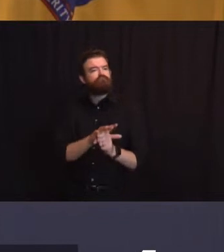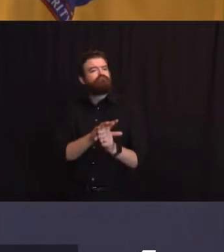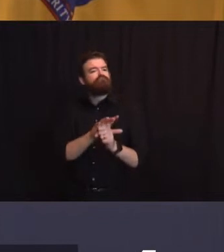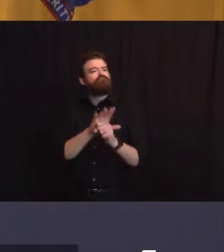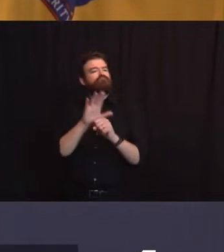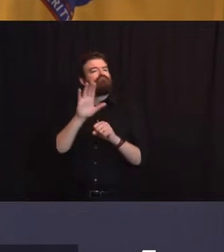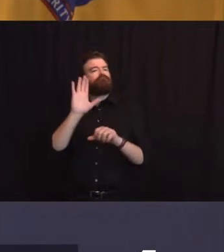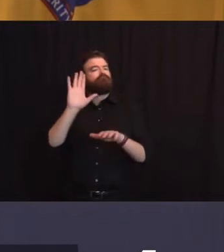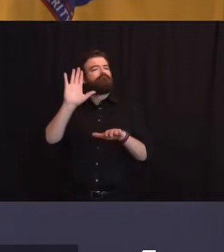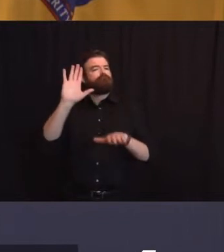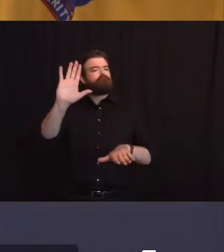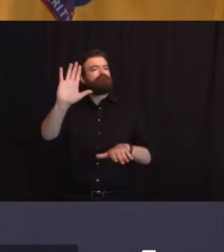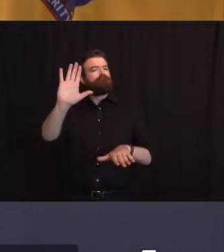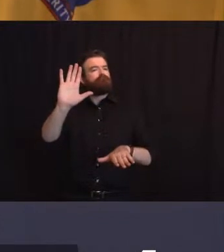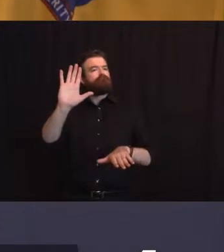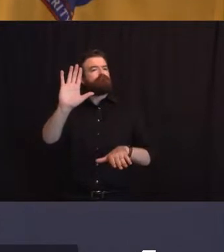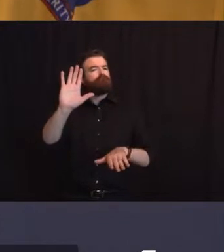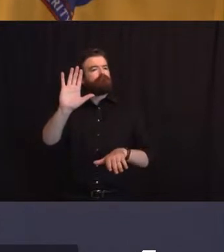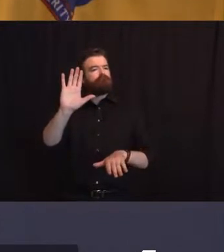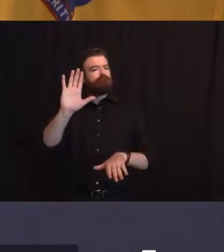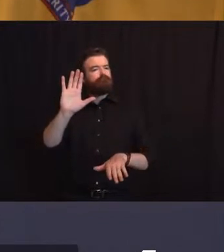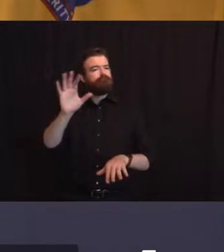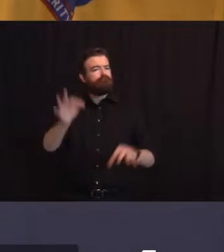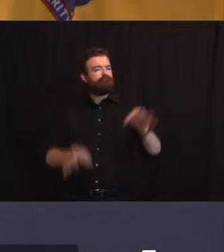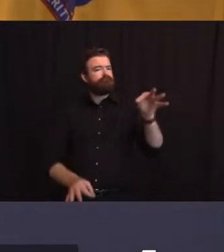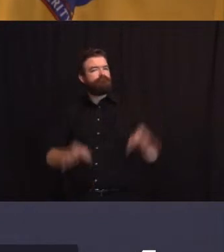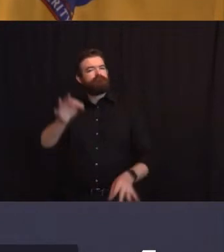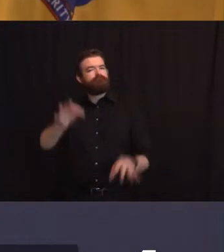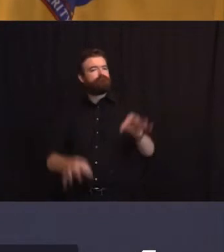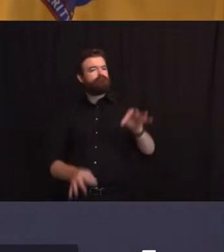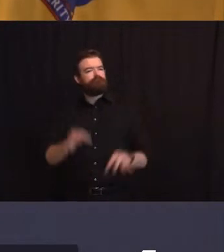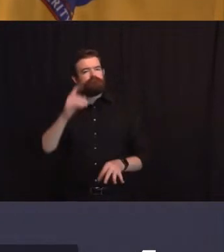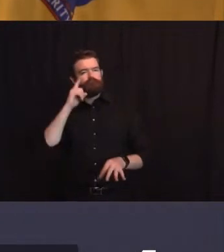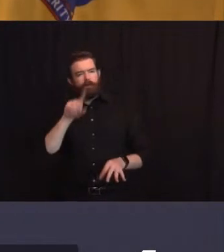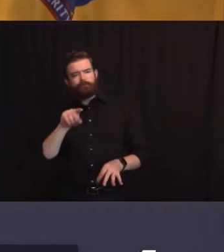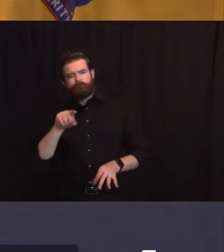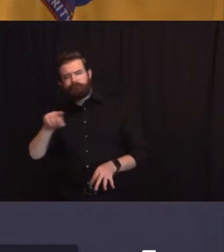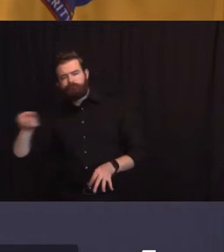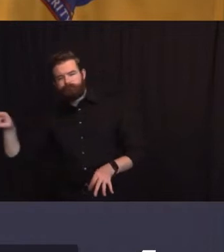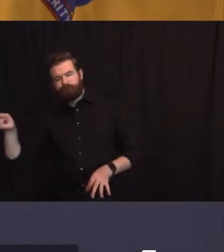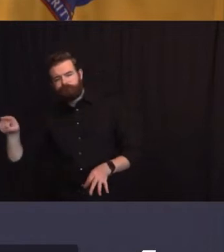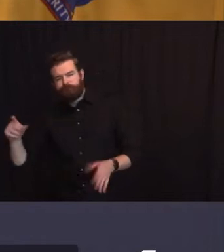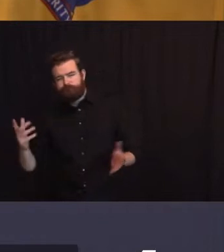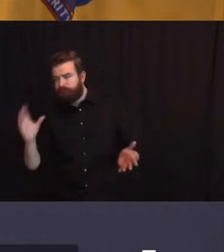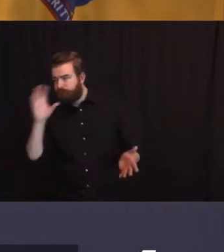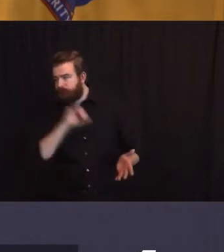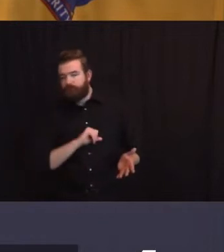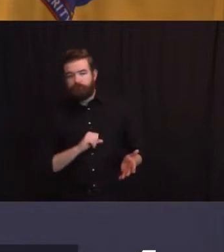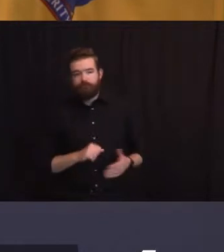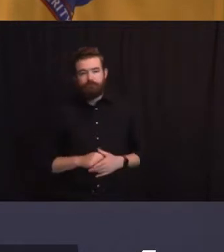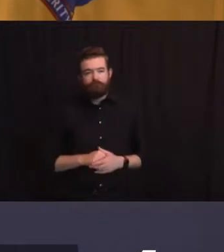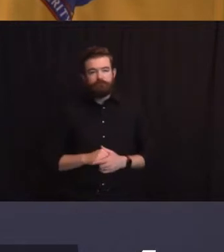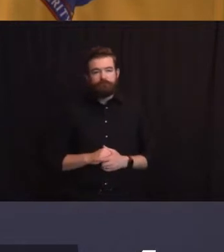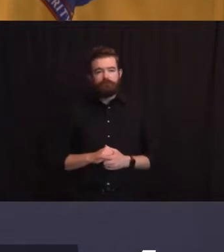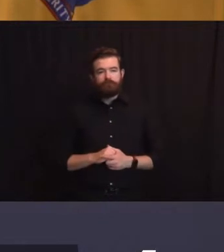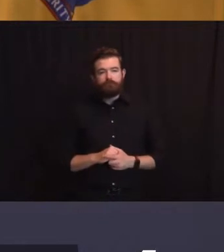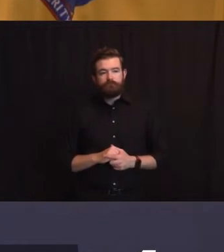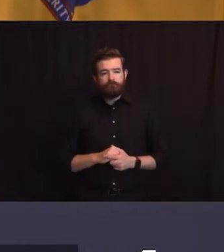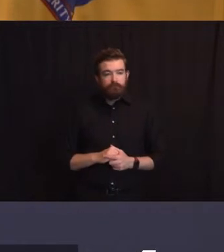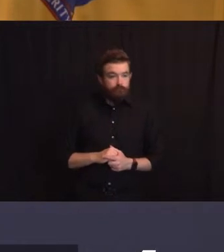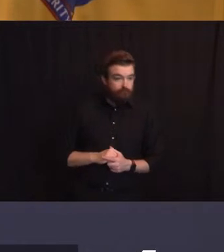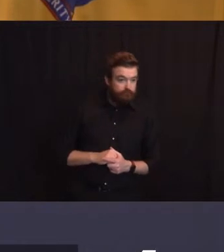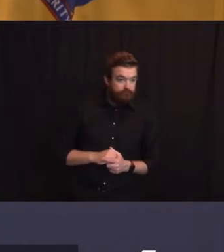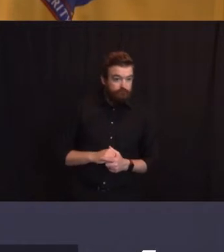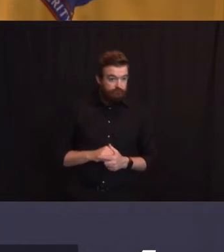to ensure her confirmation, and do you agree with the senator that there's no harm in waiting beyond September 1st? And I've asked